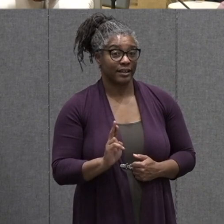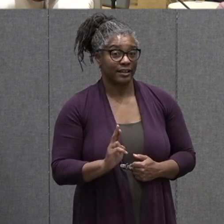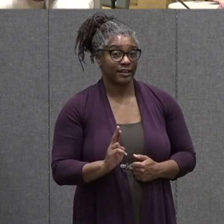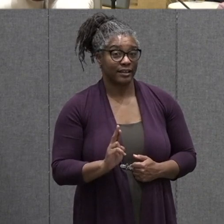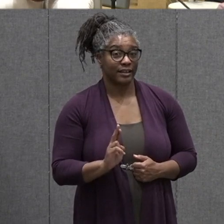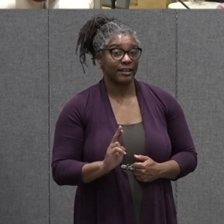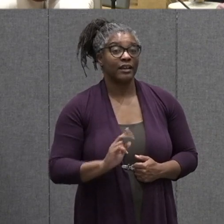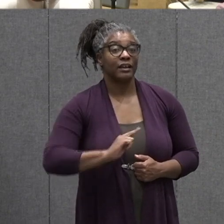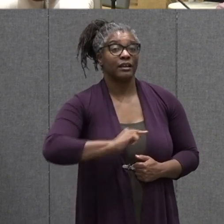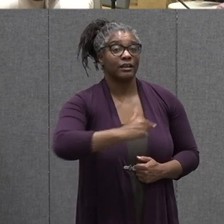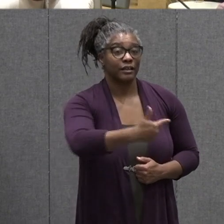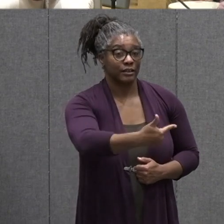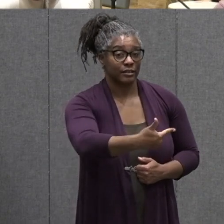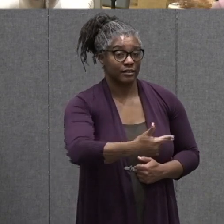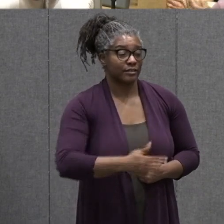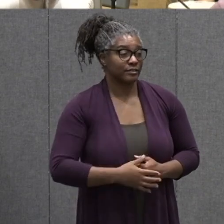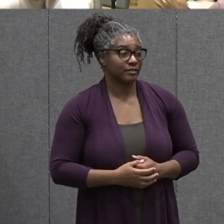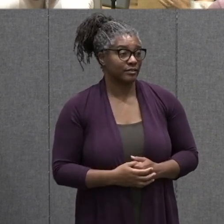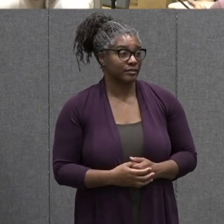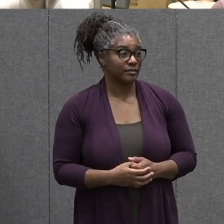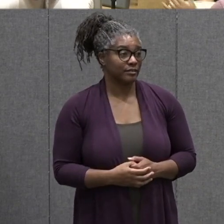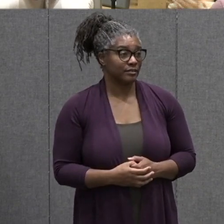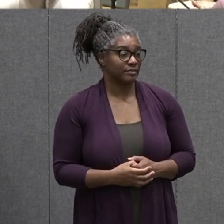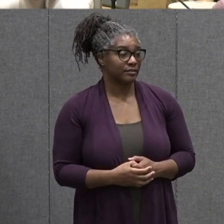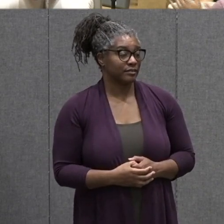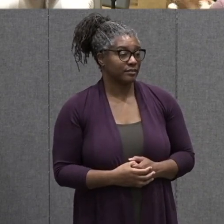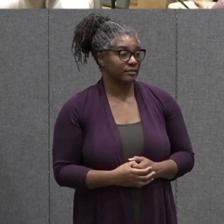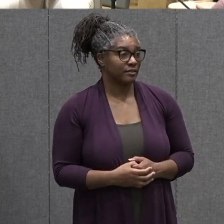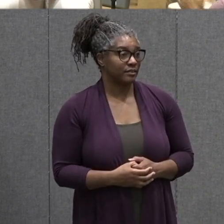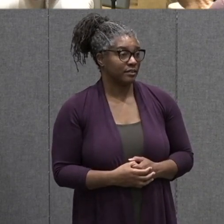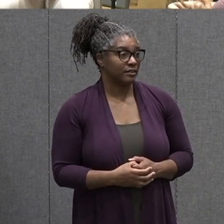1, 2, ready, go.